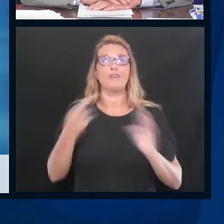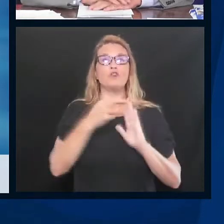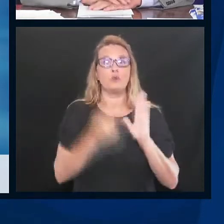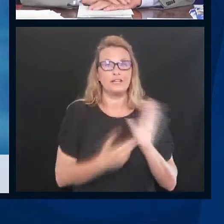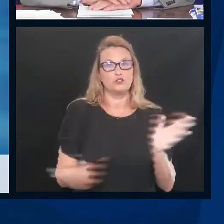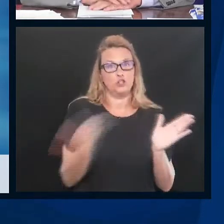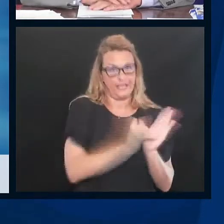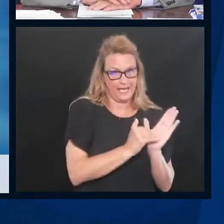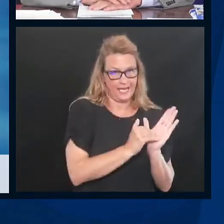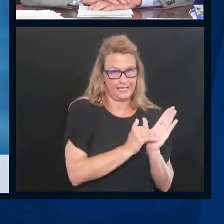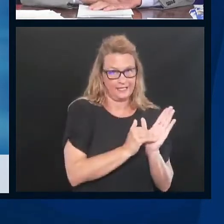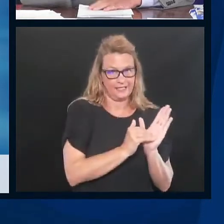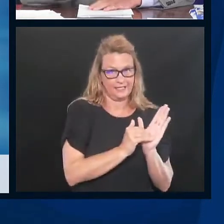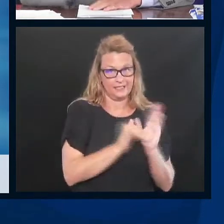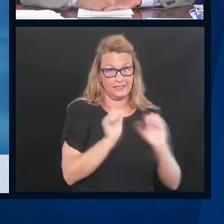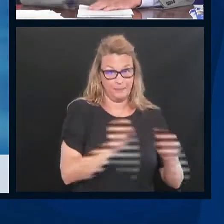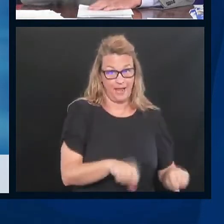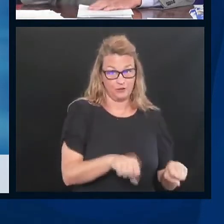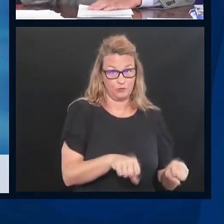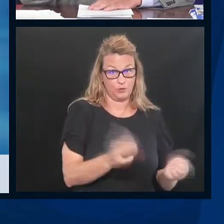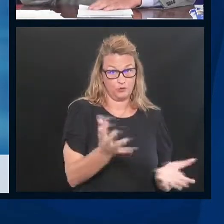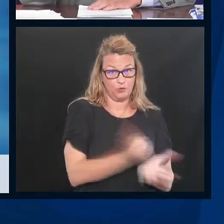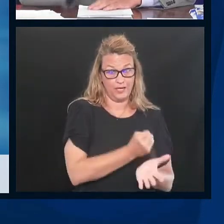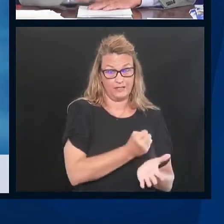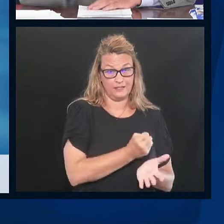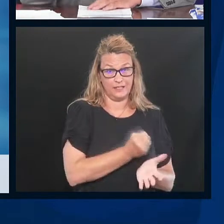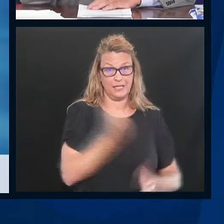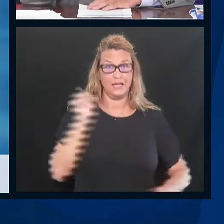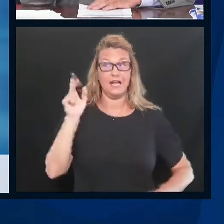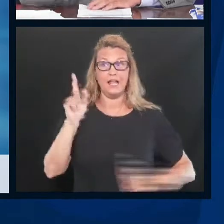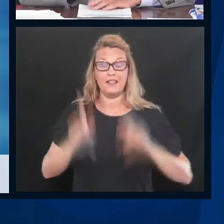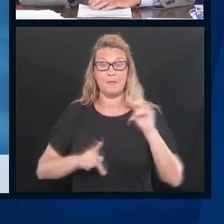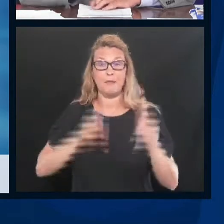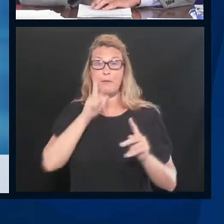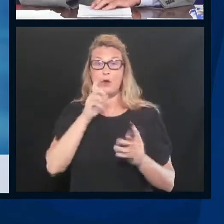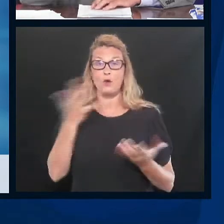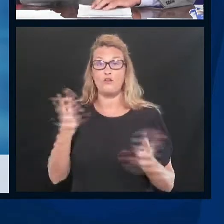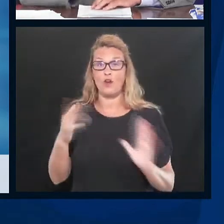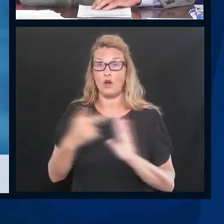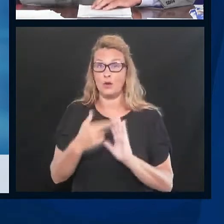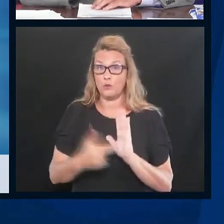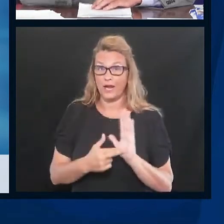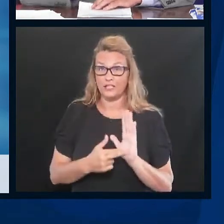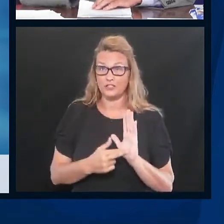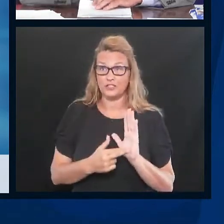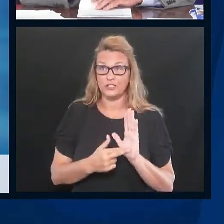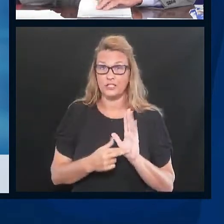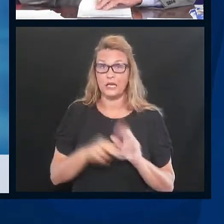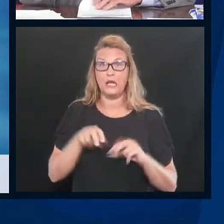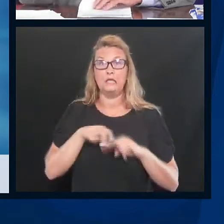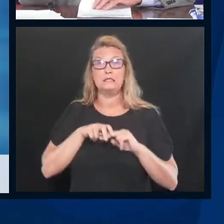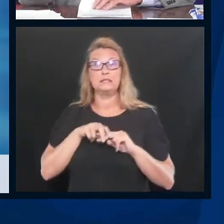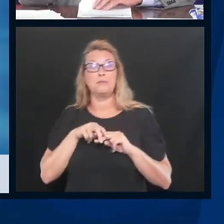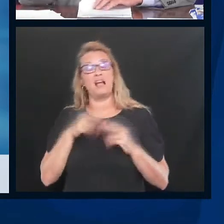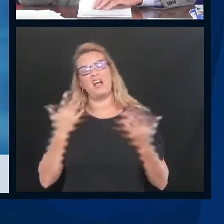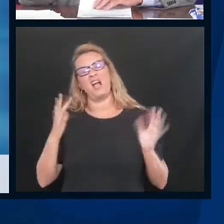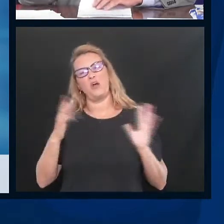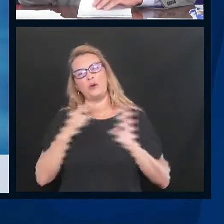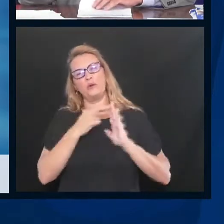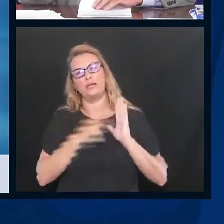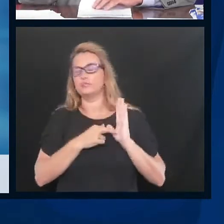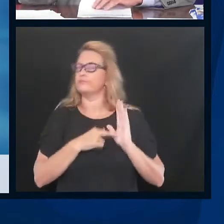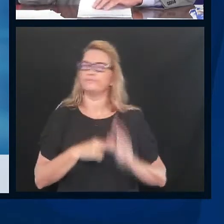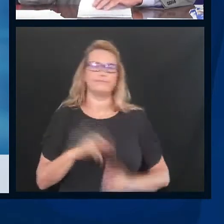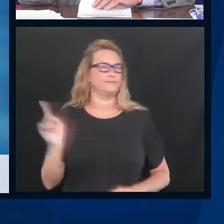again to be eligible. Those who are previously registered, don't just sit back and say, well, I'm already